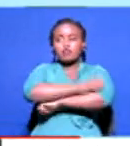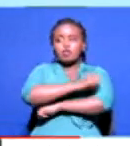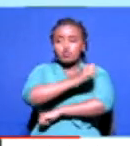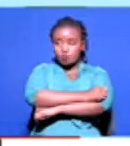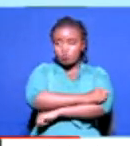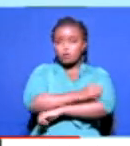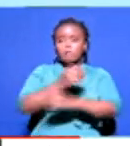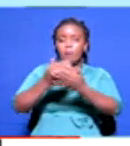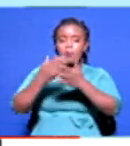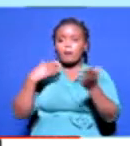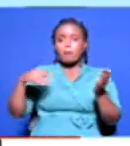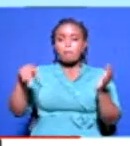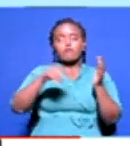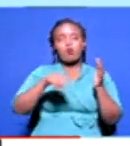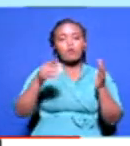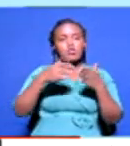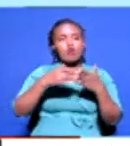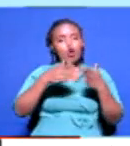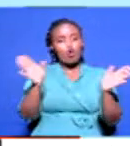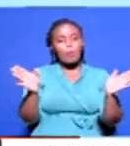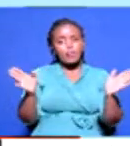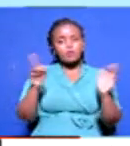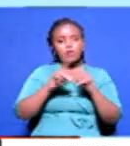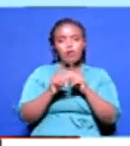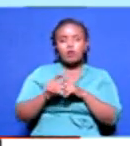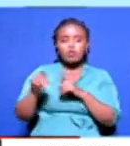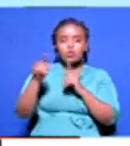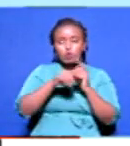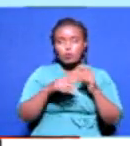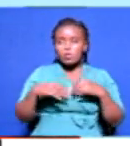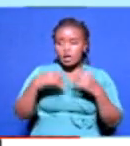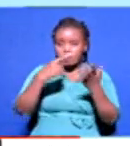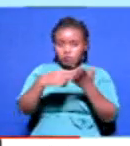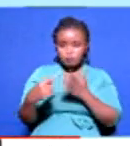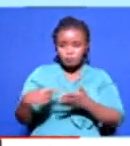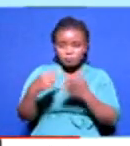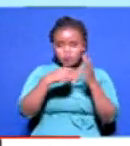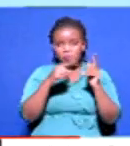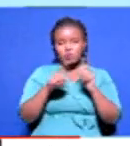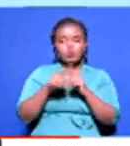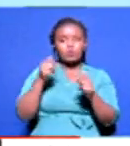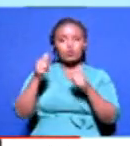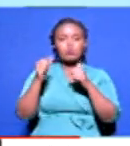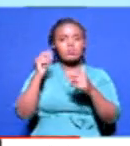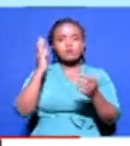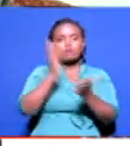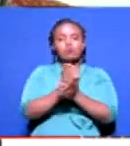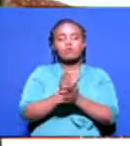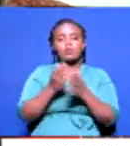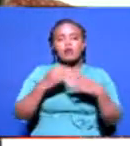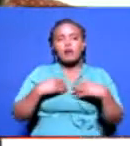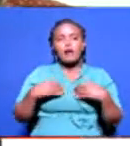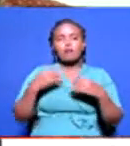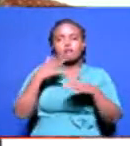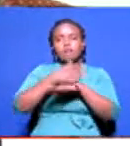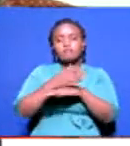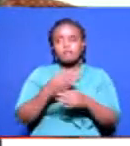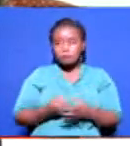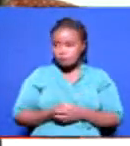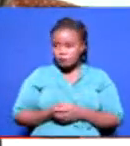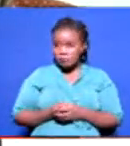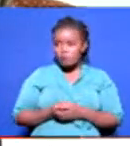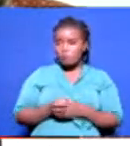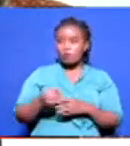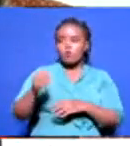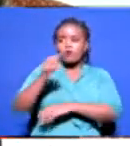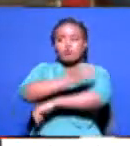in the schools, and there will be circulars explaining how that money is being used. School principals are